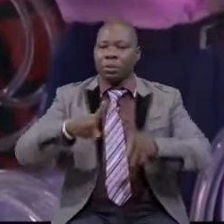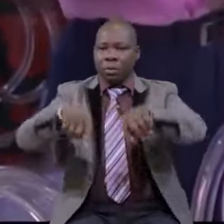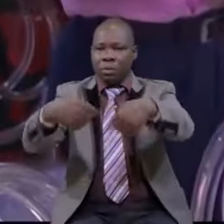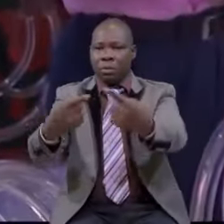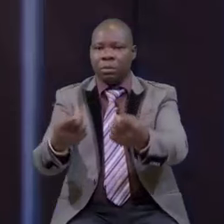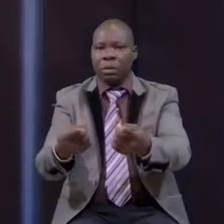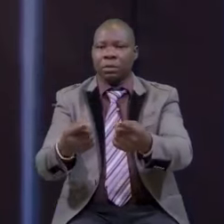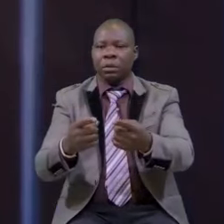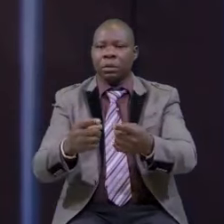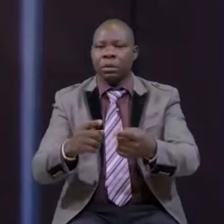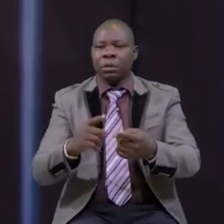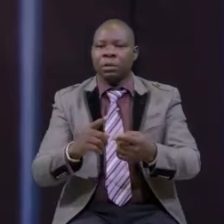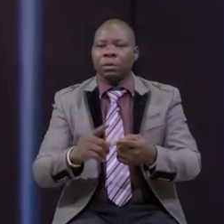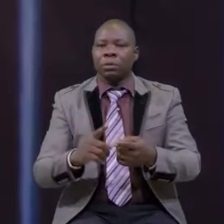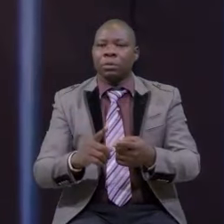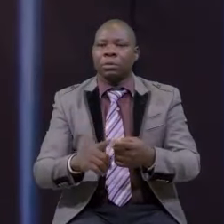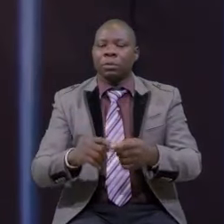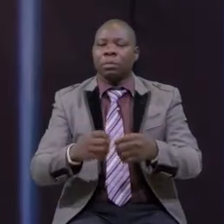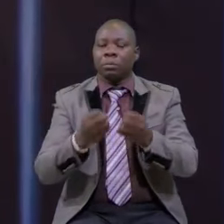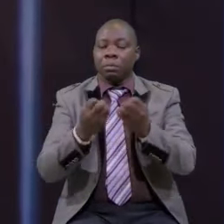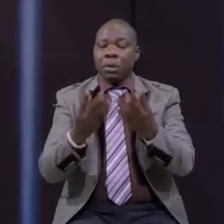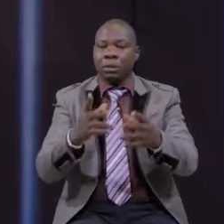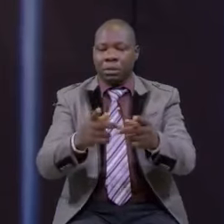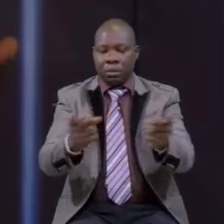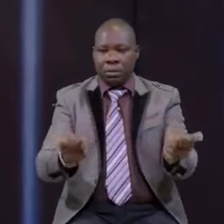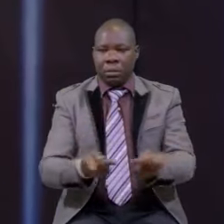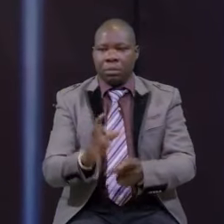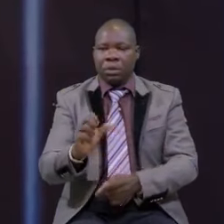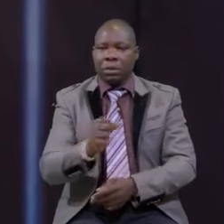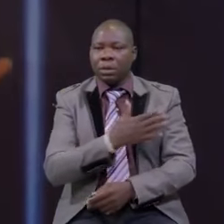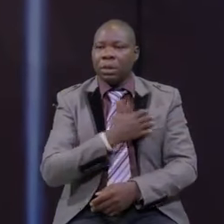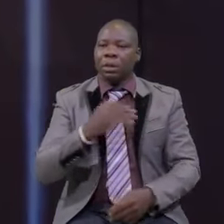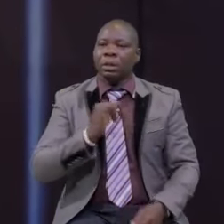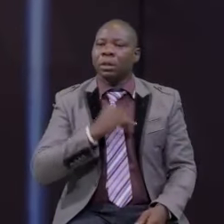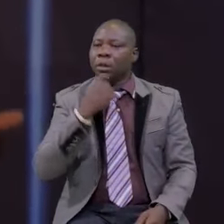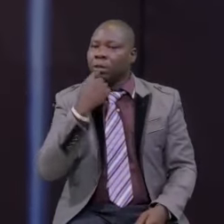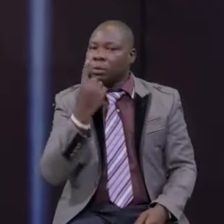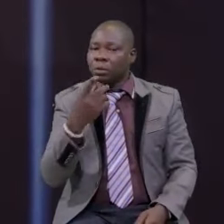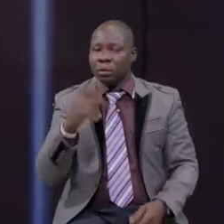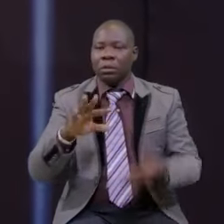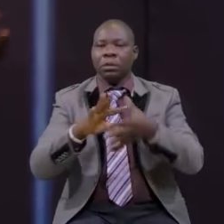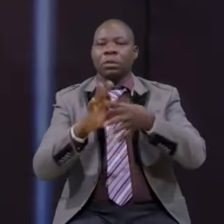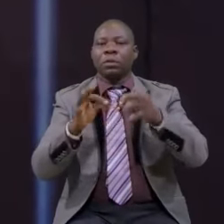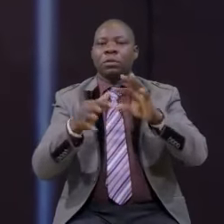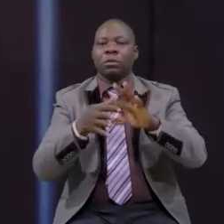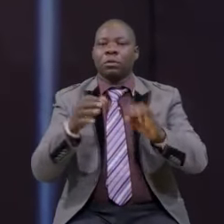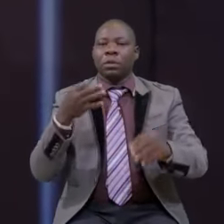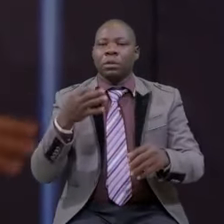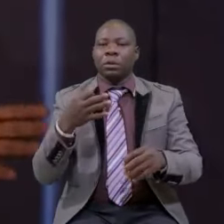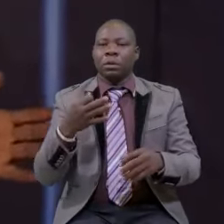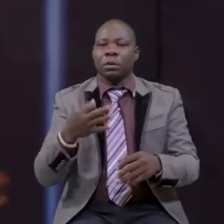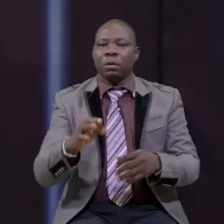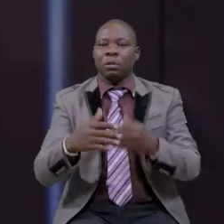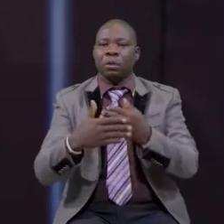to quite a lot of places and I've told the story of Delta,